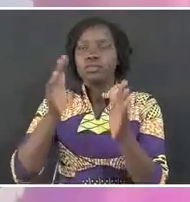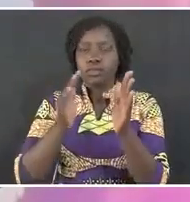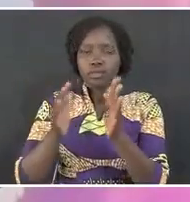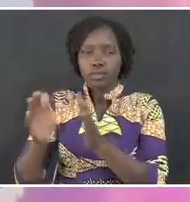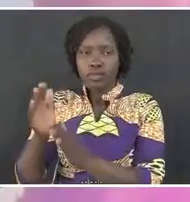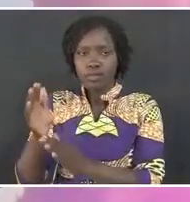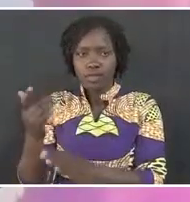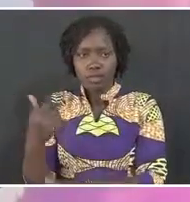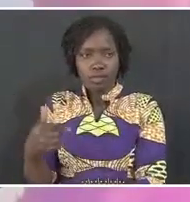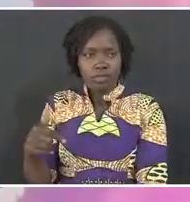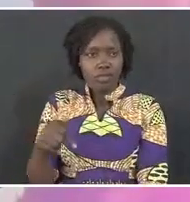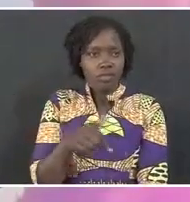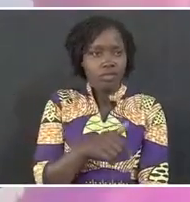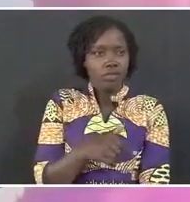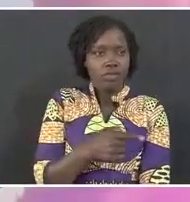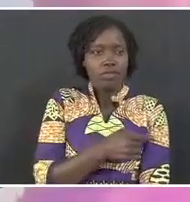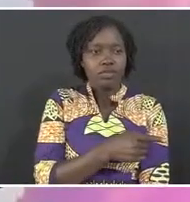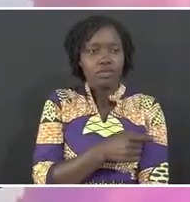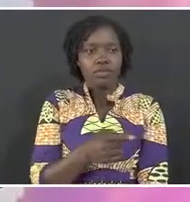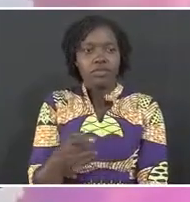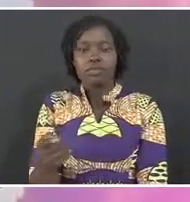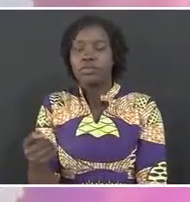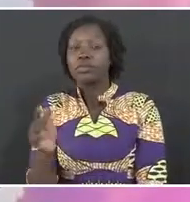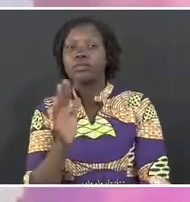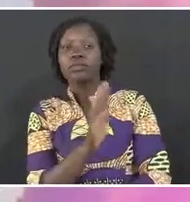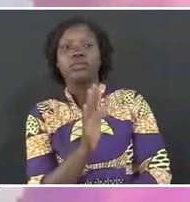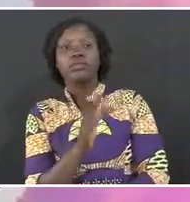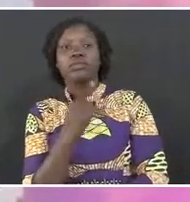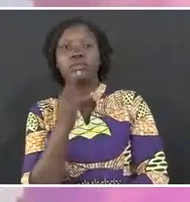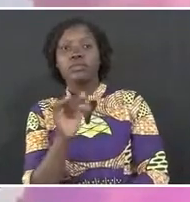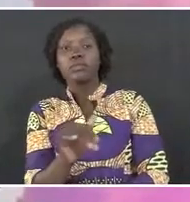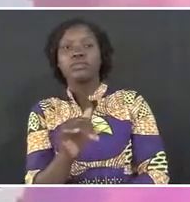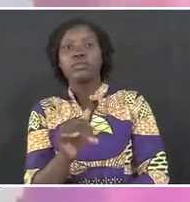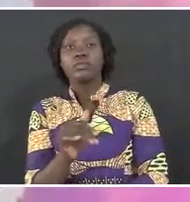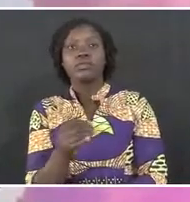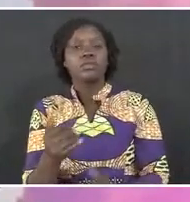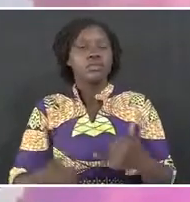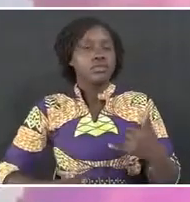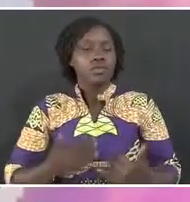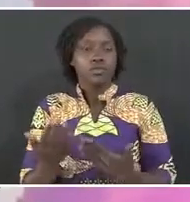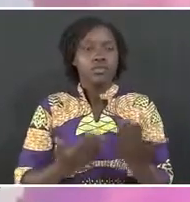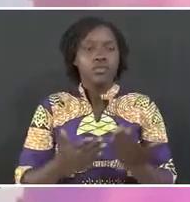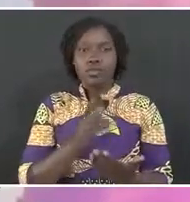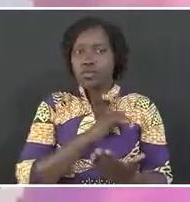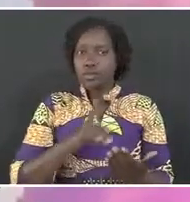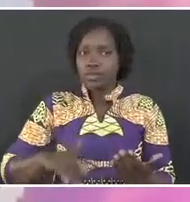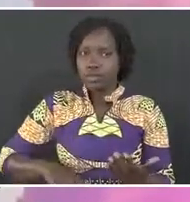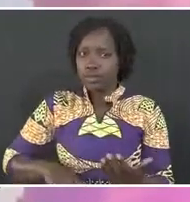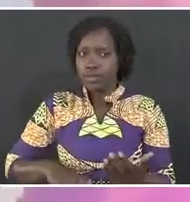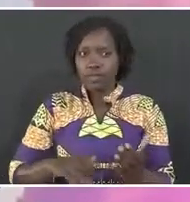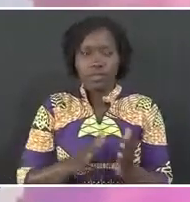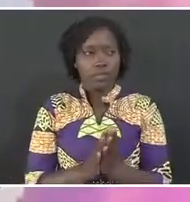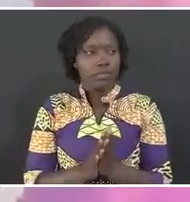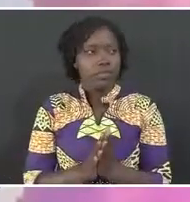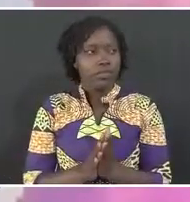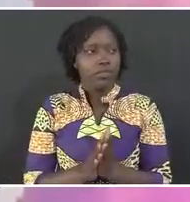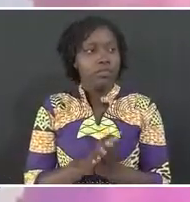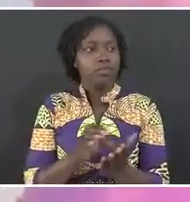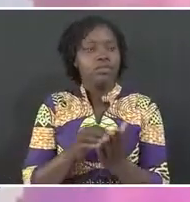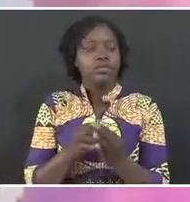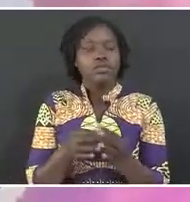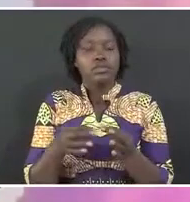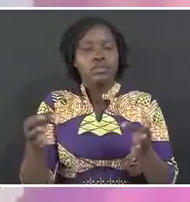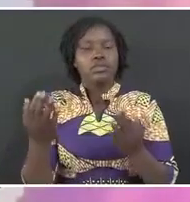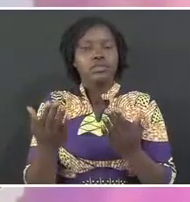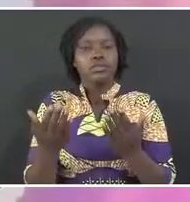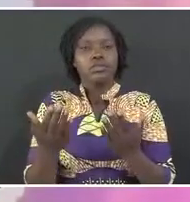us. And this afternoon I want to say, it's a joy to serve the Lord. And I have tasted it. The longer I